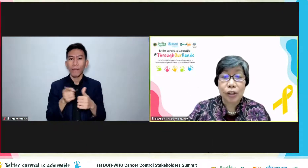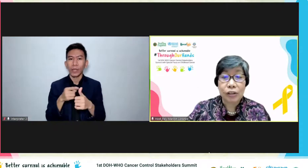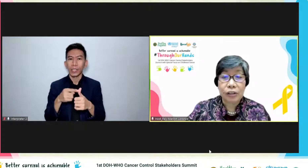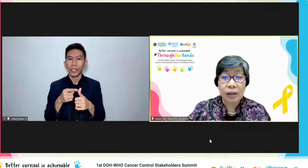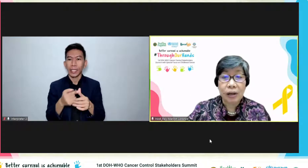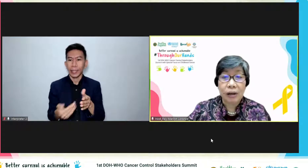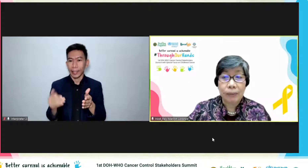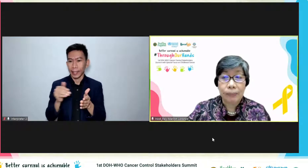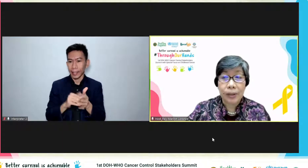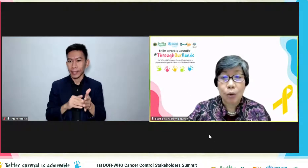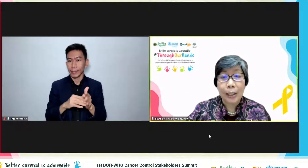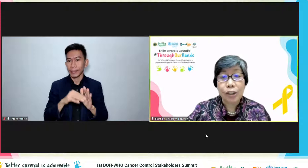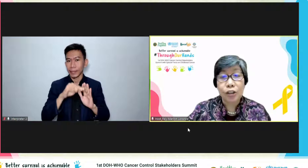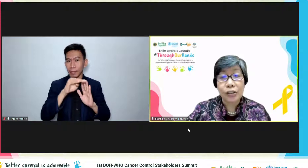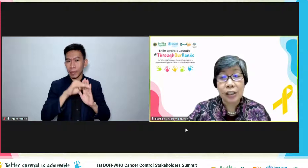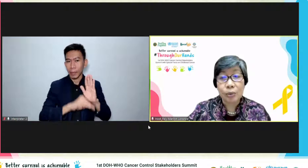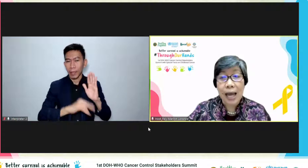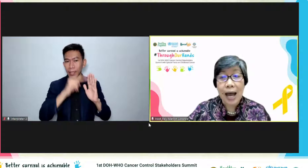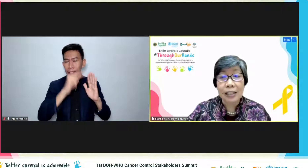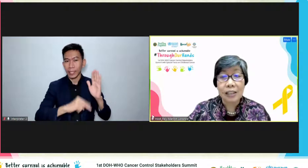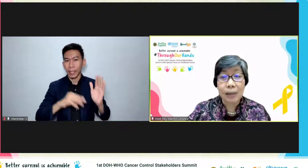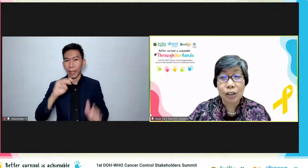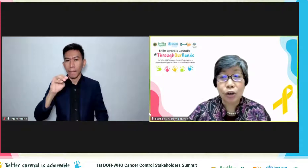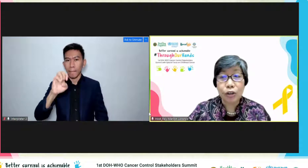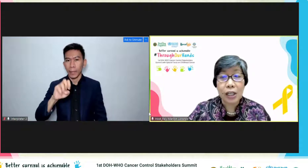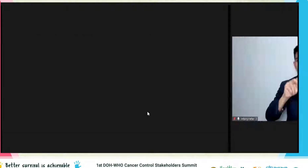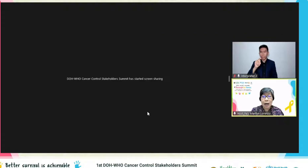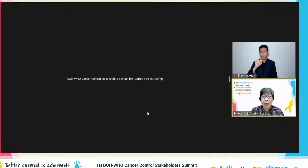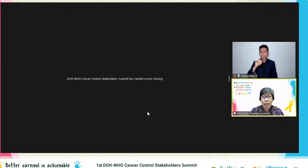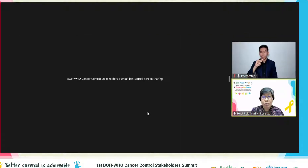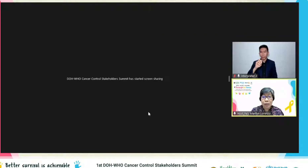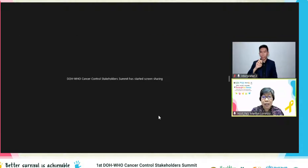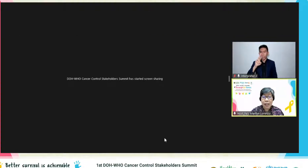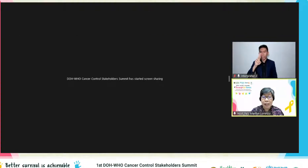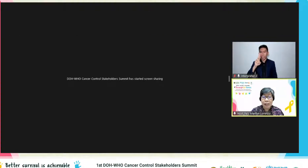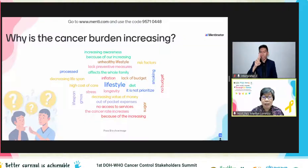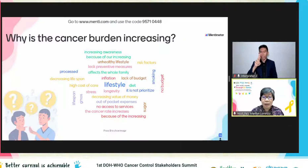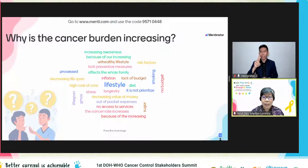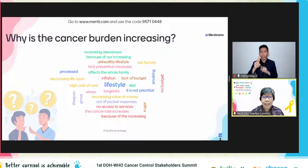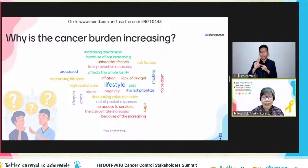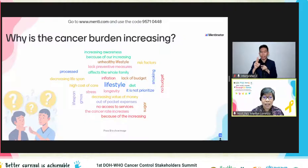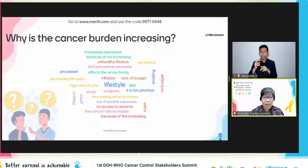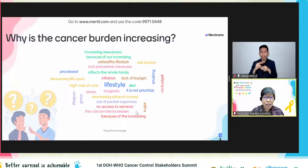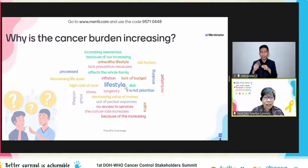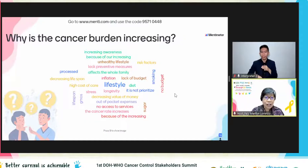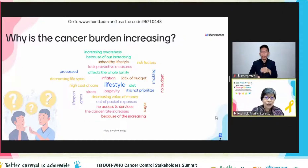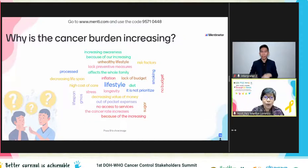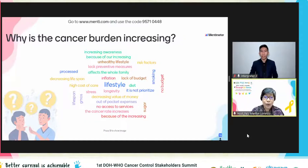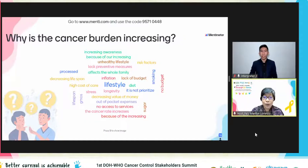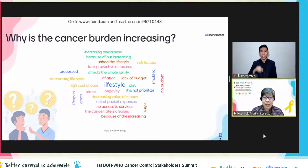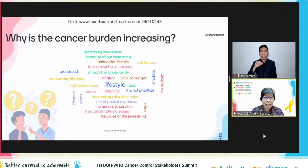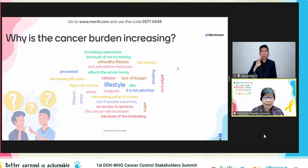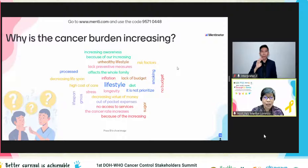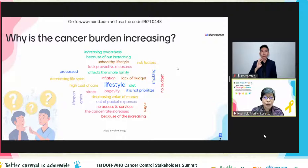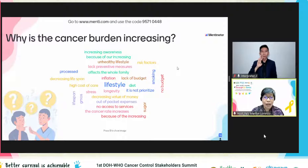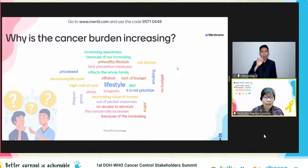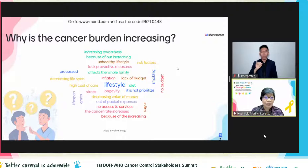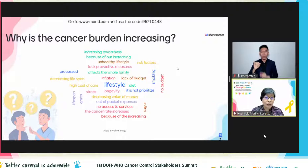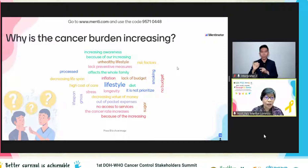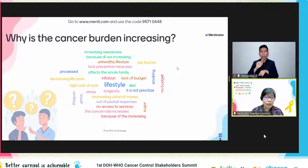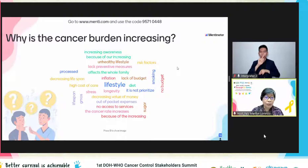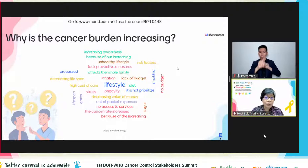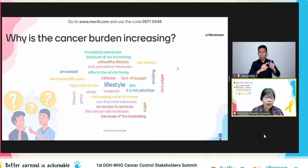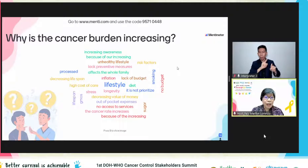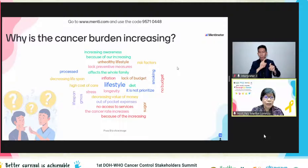Mentimeter results. The questions that was asked by Dr. Ilbawi during his presentation. So let us look